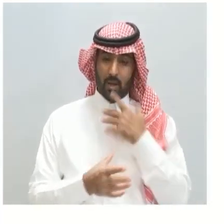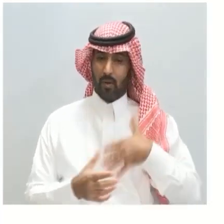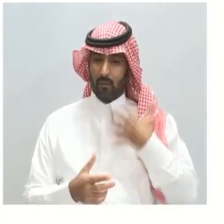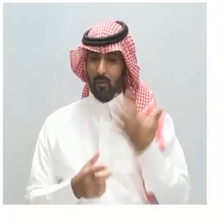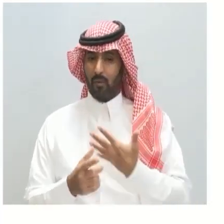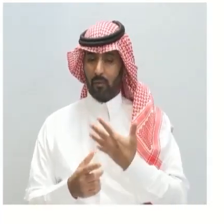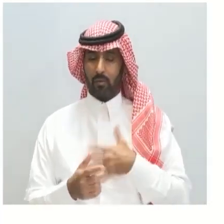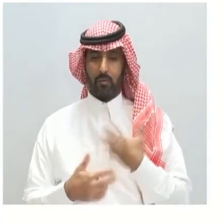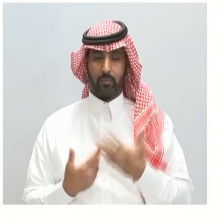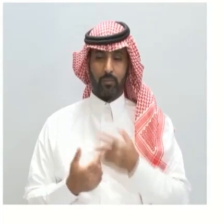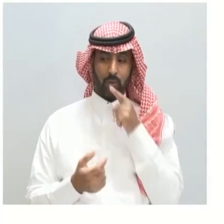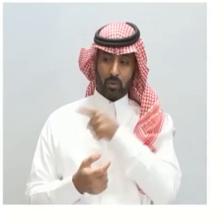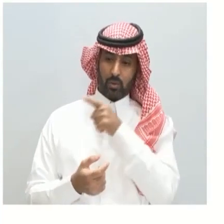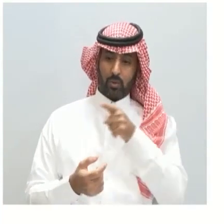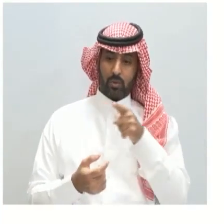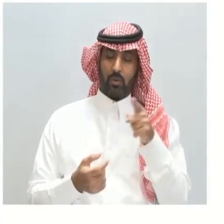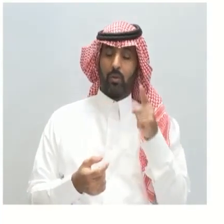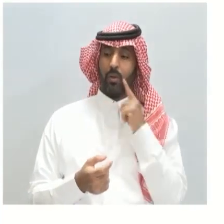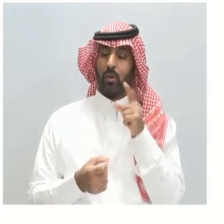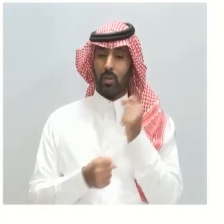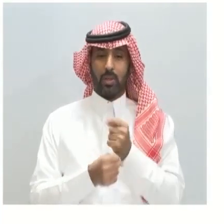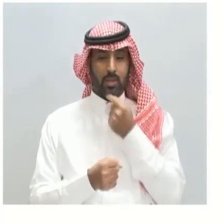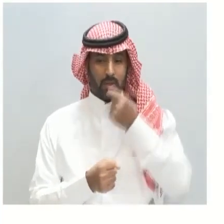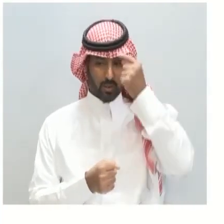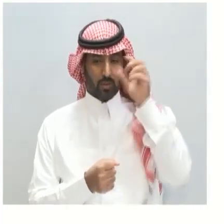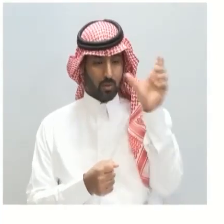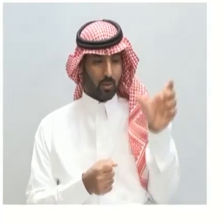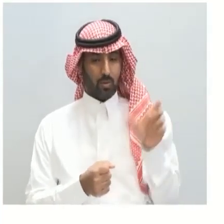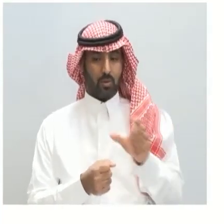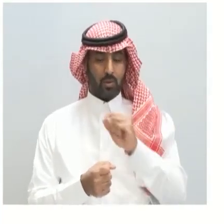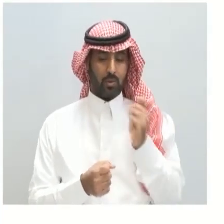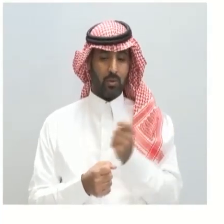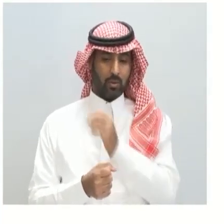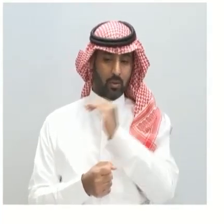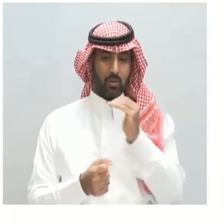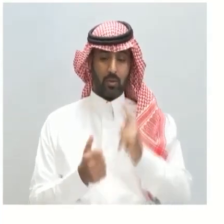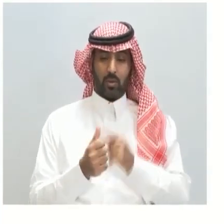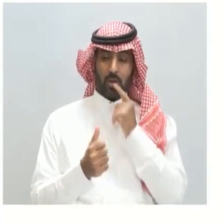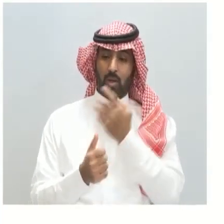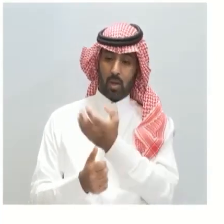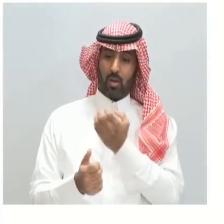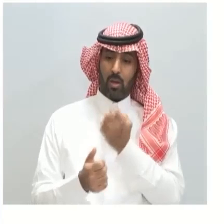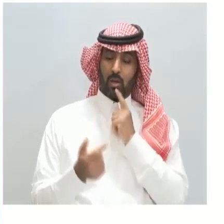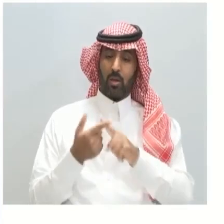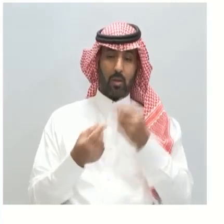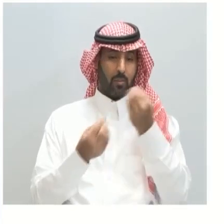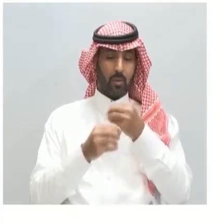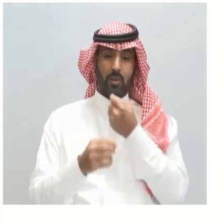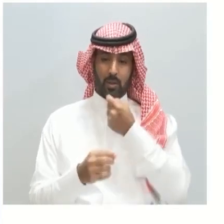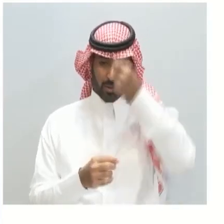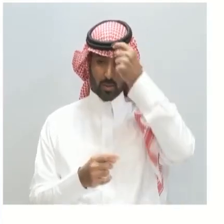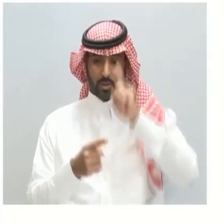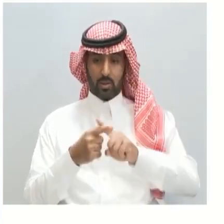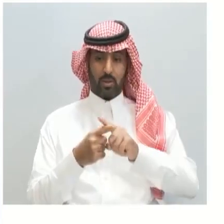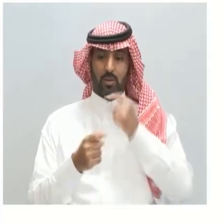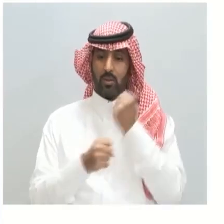feeling. Point out a participle adjective in a sentence. Write a sentence using get plus the adjective or